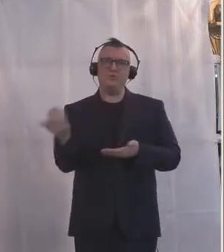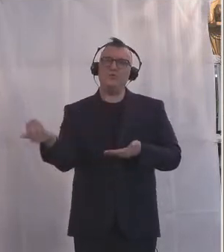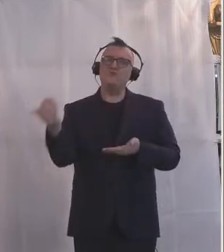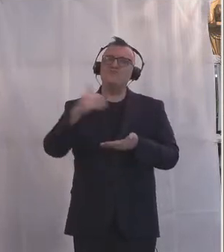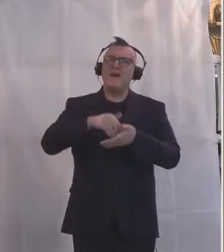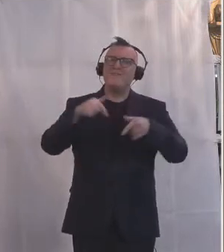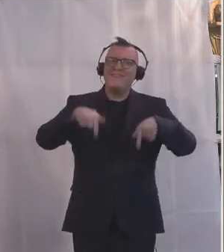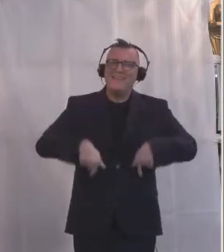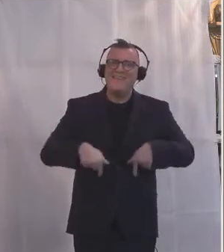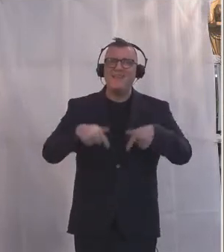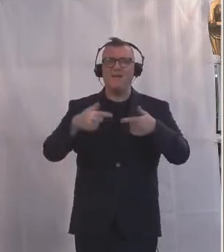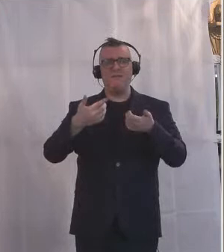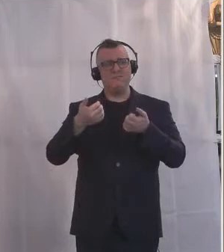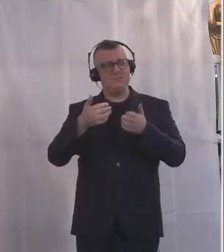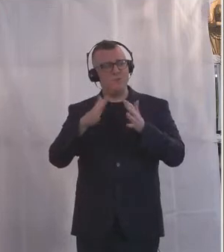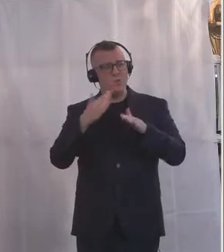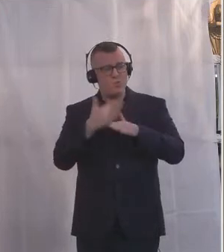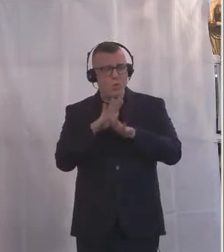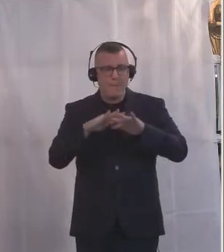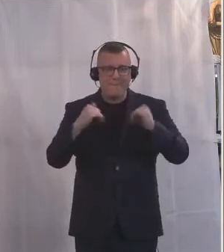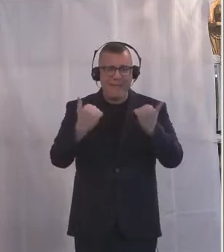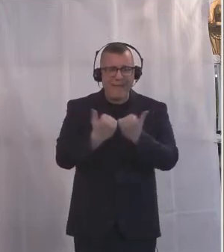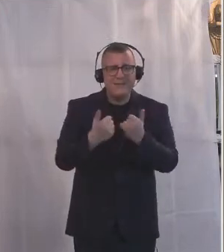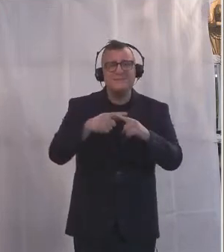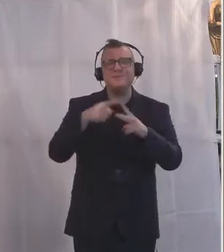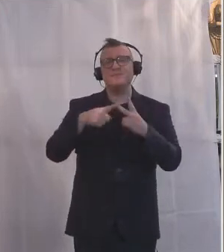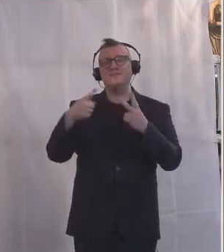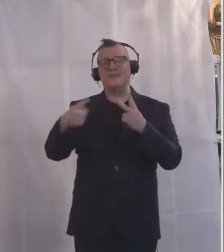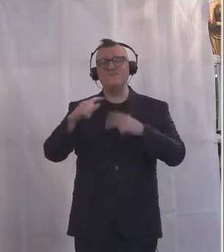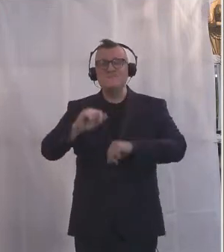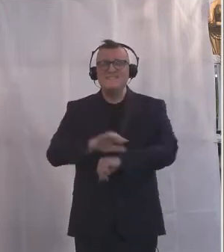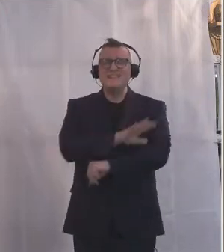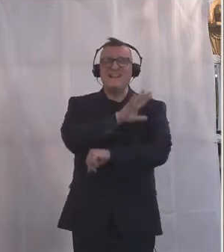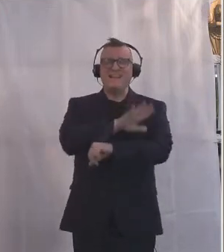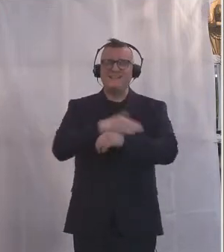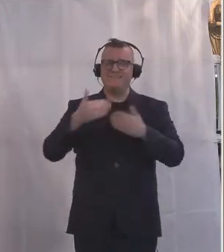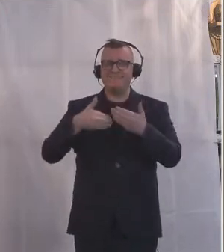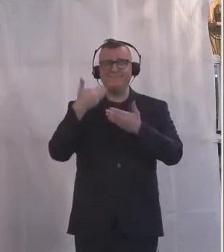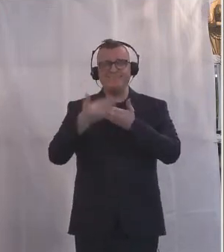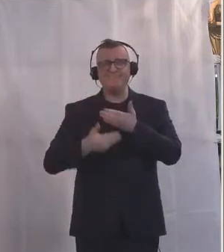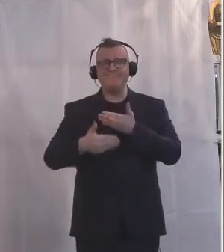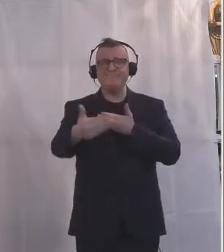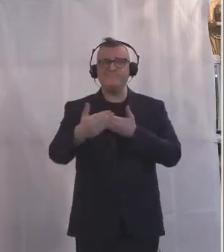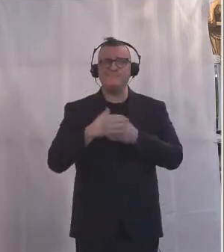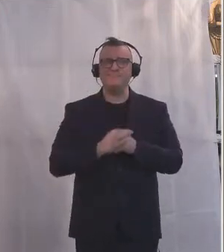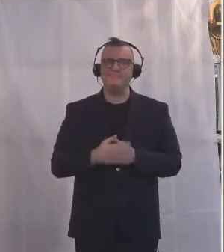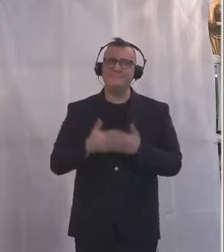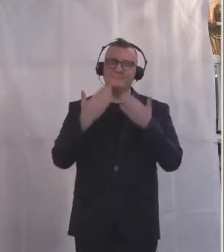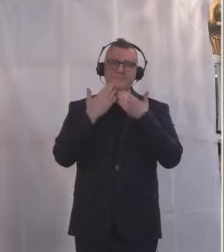and choosing to be resilient across your own seasons. Thank you.